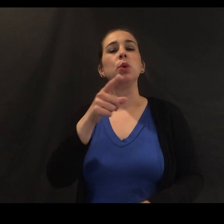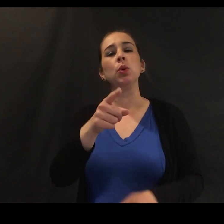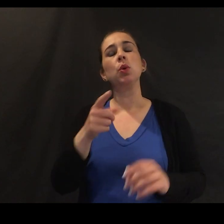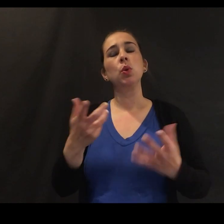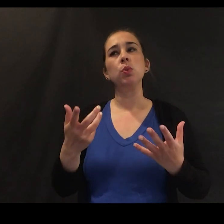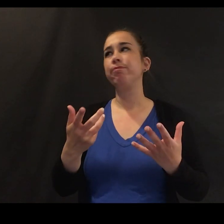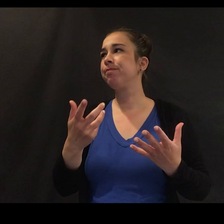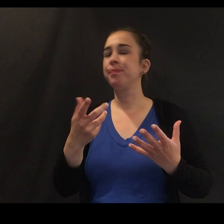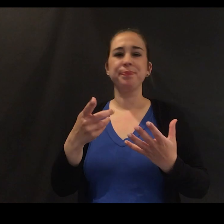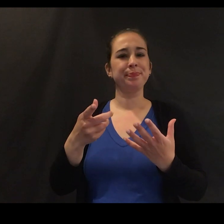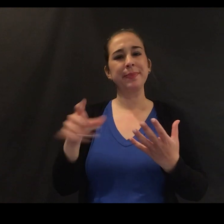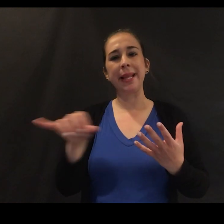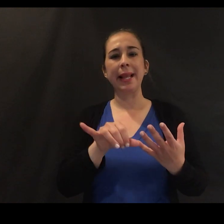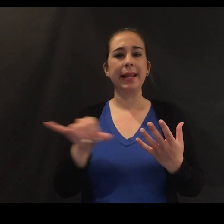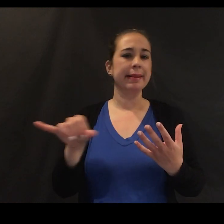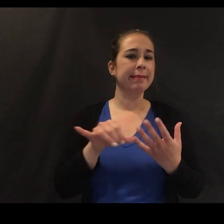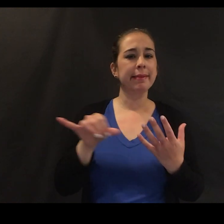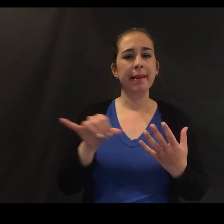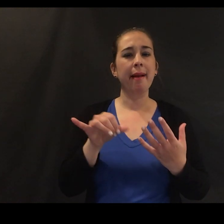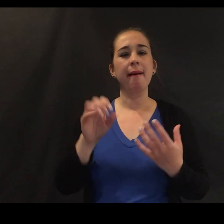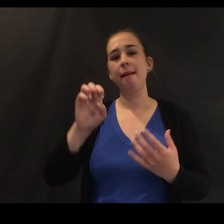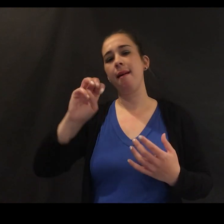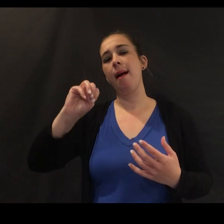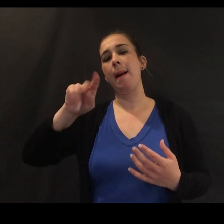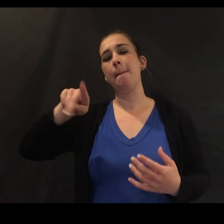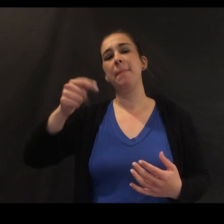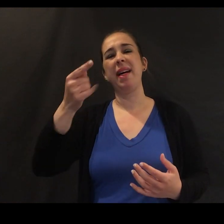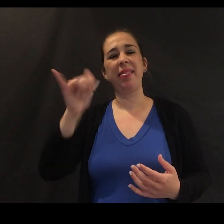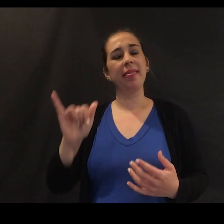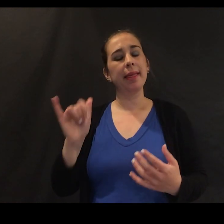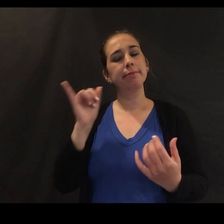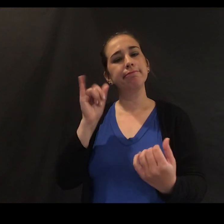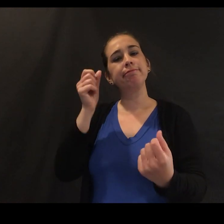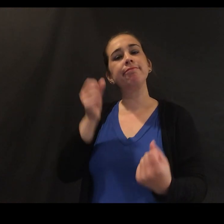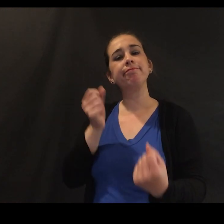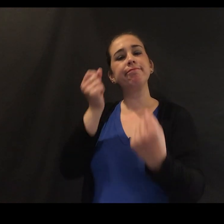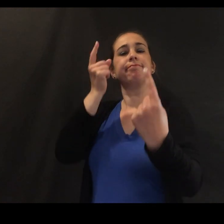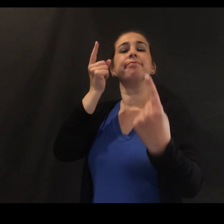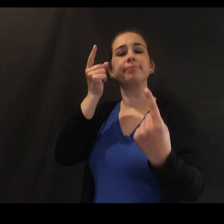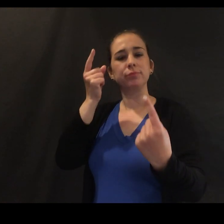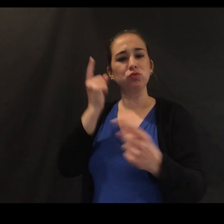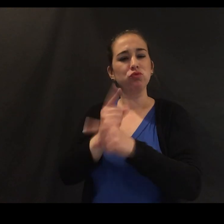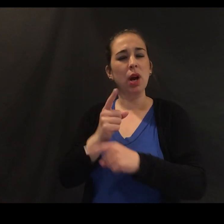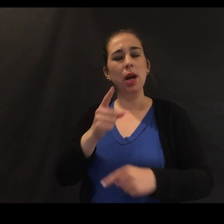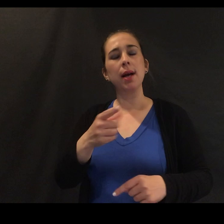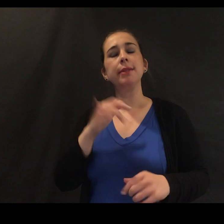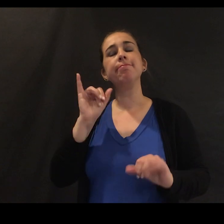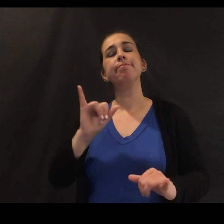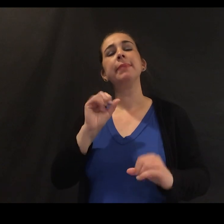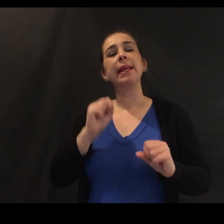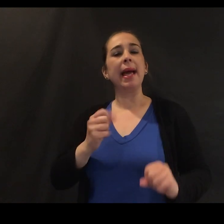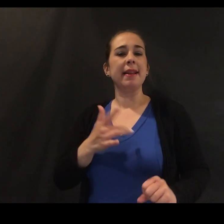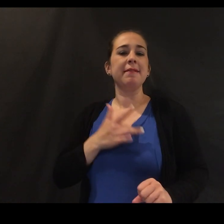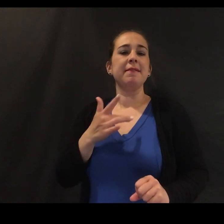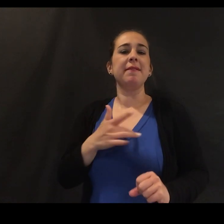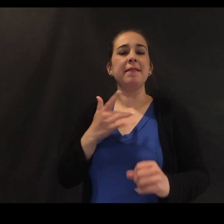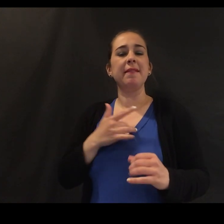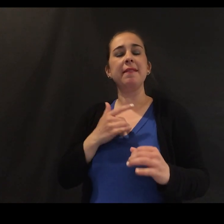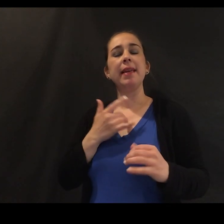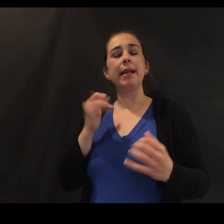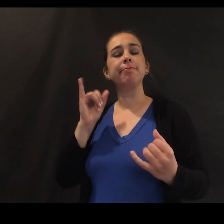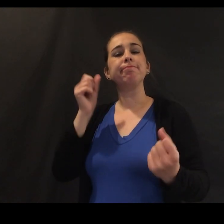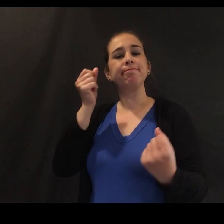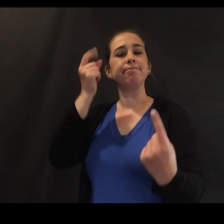goes very much along with the idea of empathy, that compassion and empathy means that you're able to feel what other people feel,